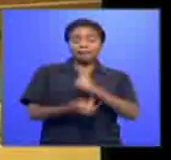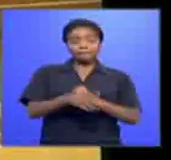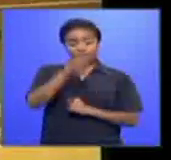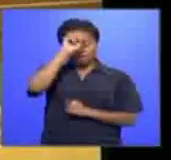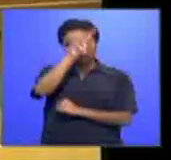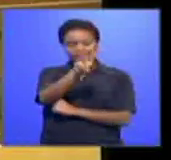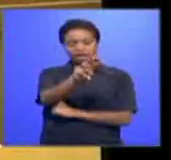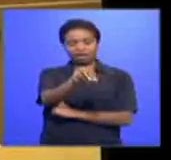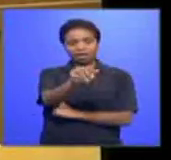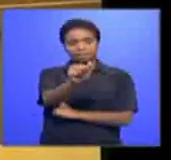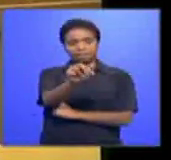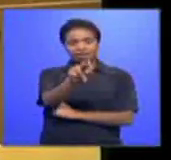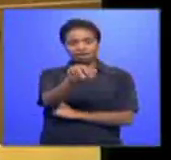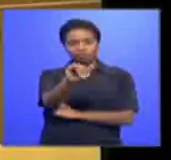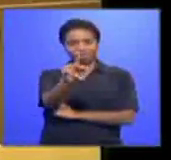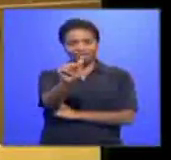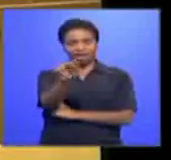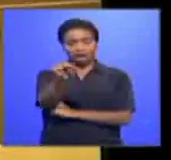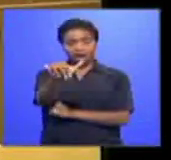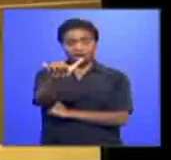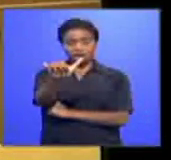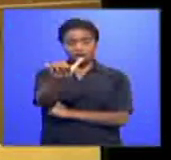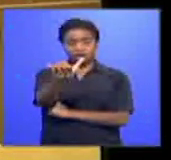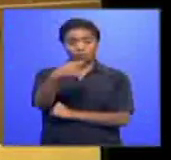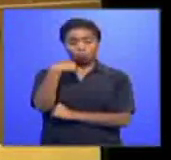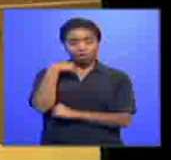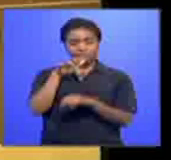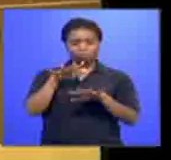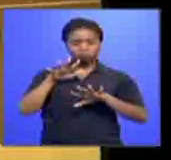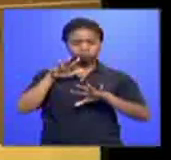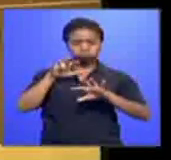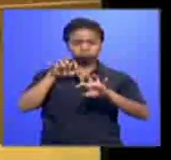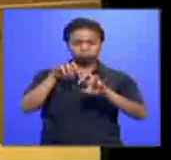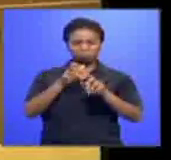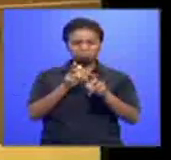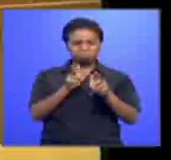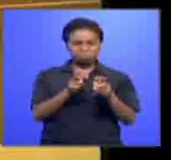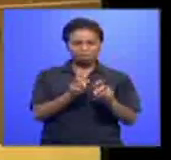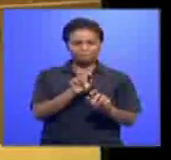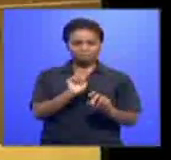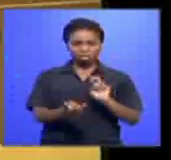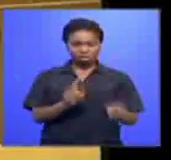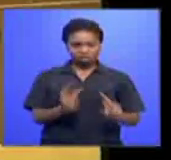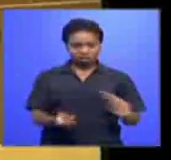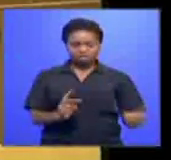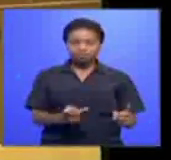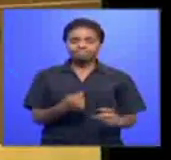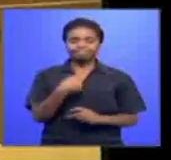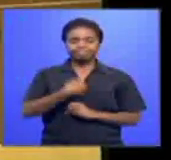other incidents that we cannot allow to recur in our country.